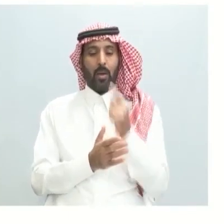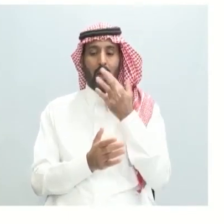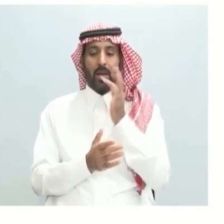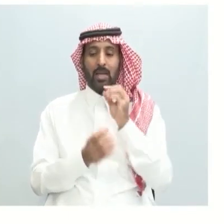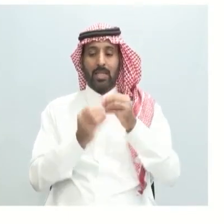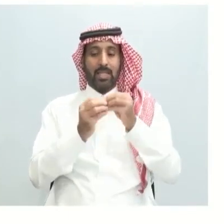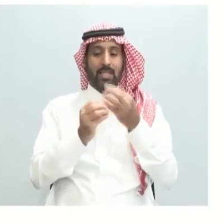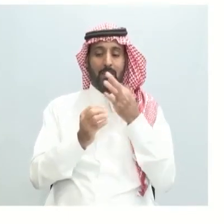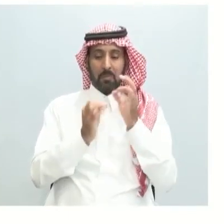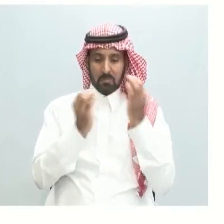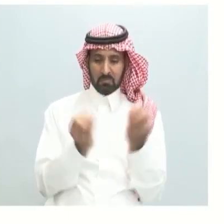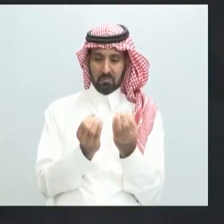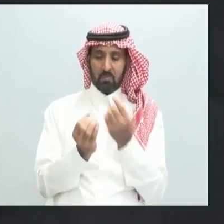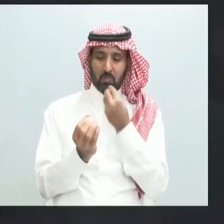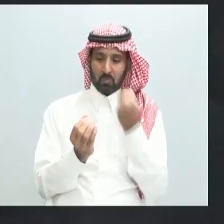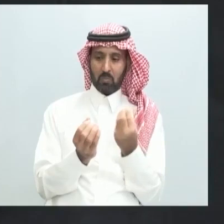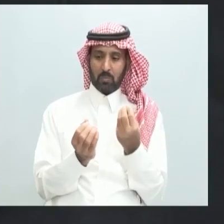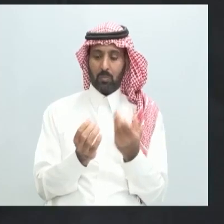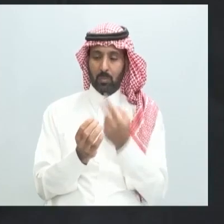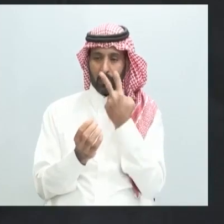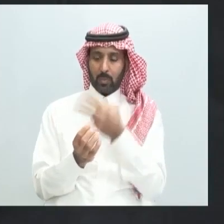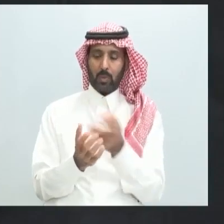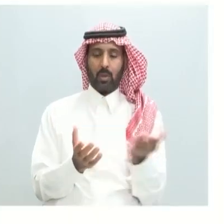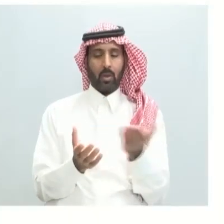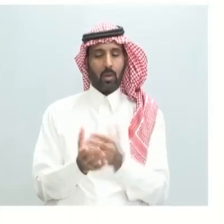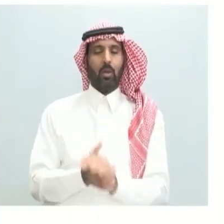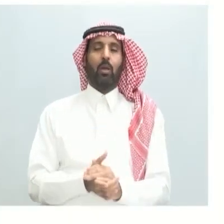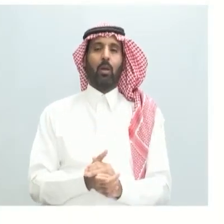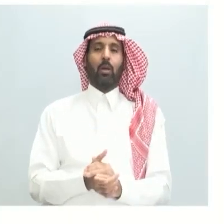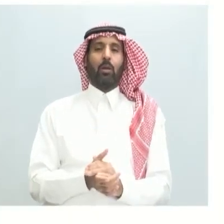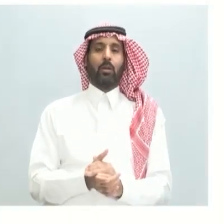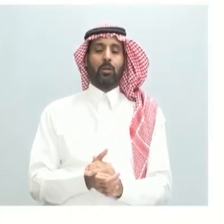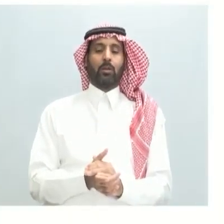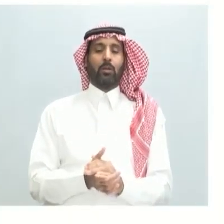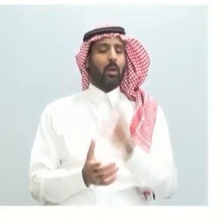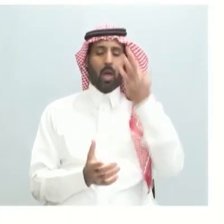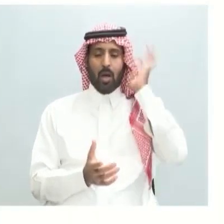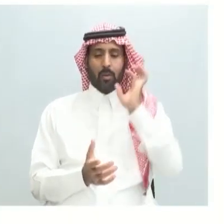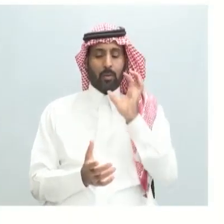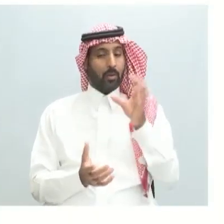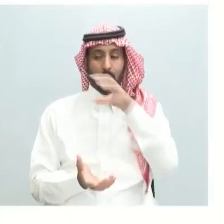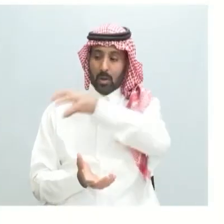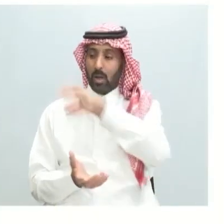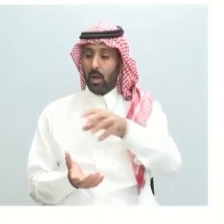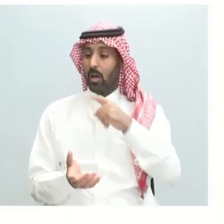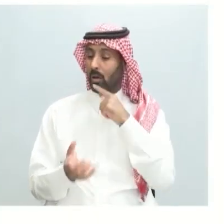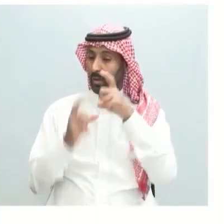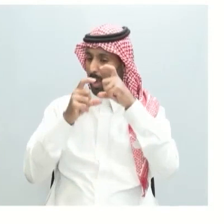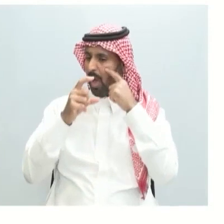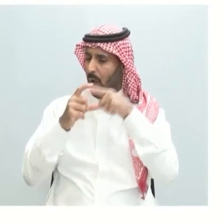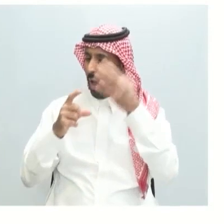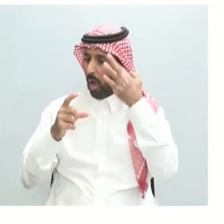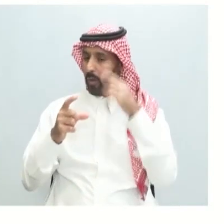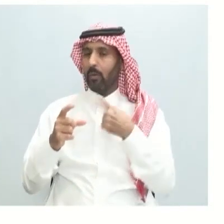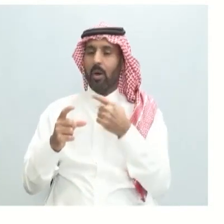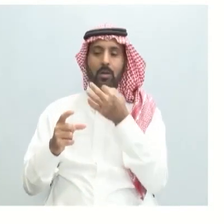white, and elegant. They're beautiful looking. So you can use other objects in the picture, of course, but I chose the